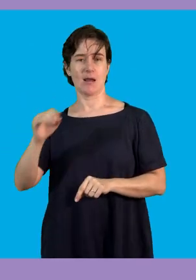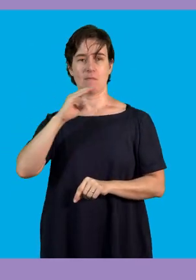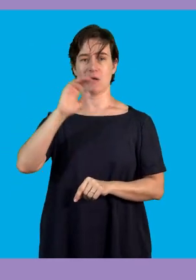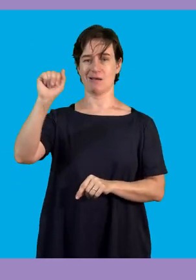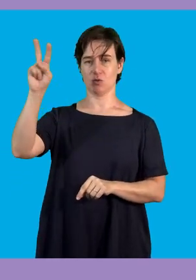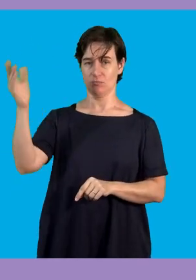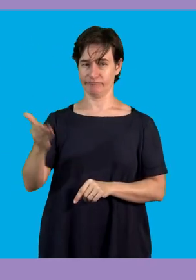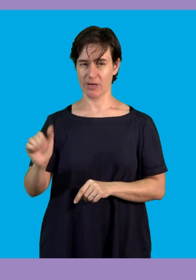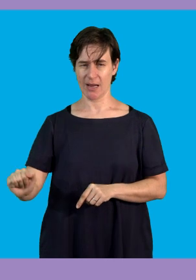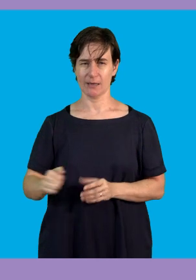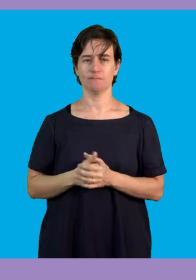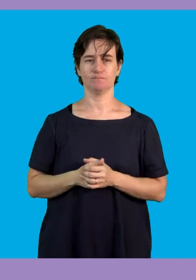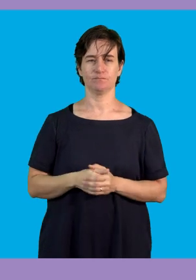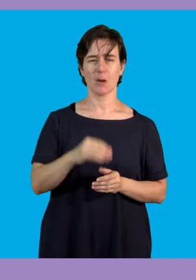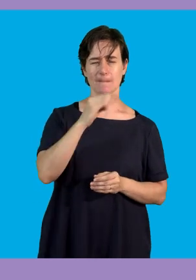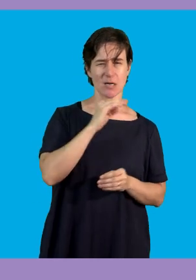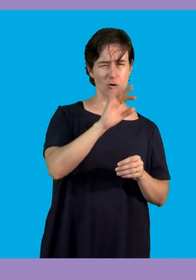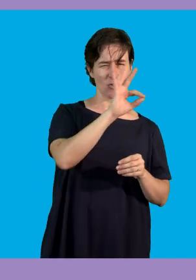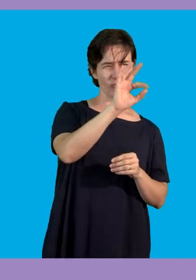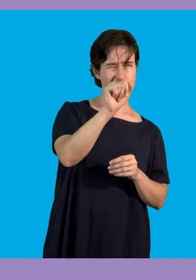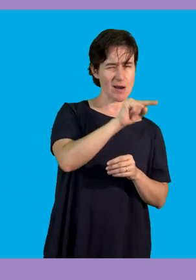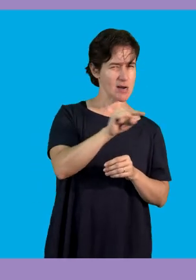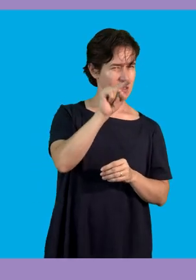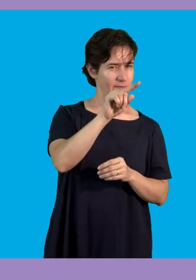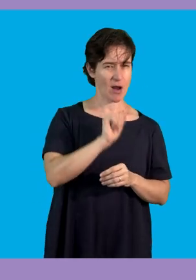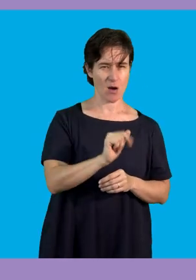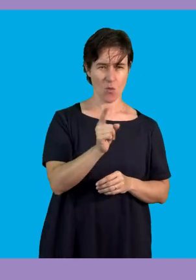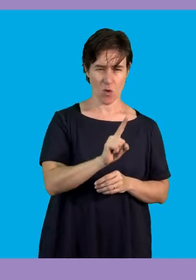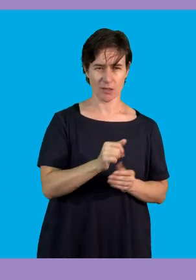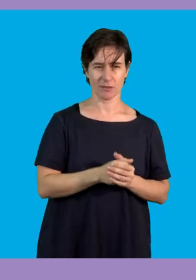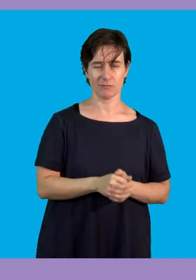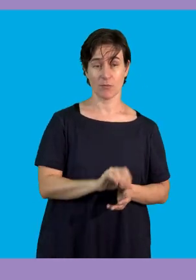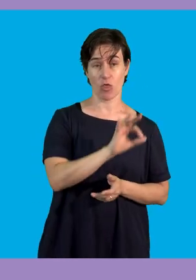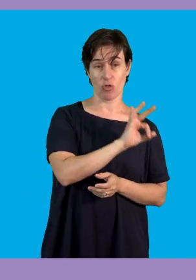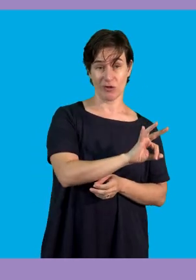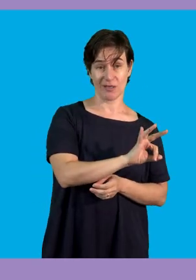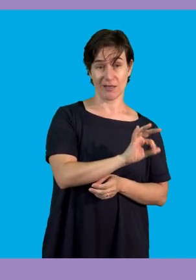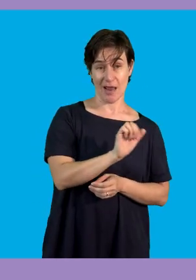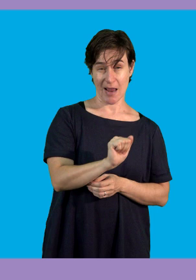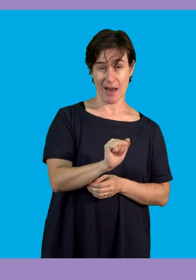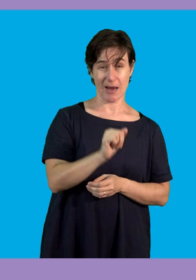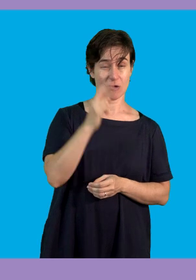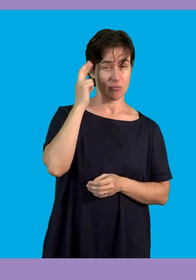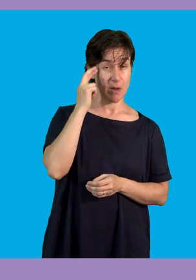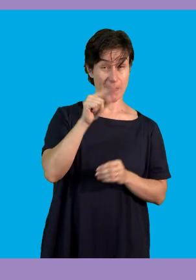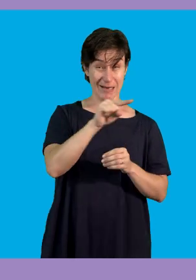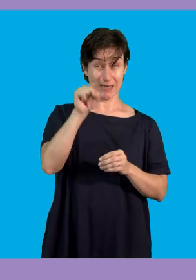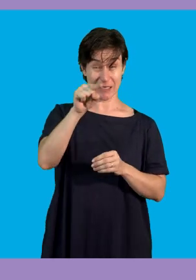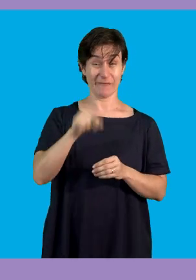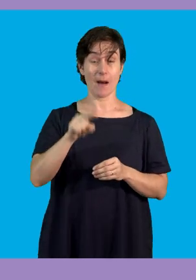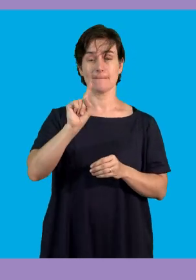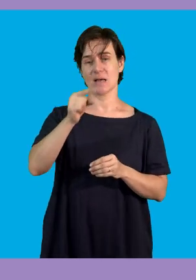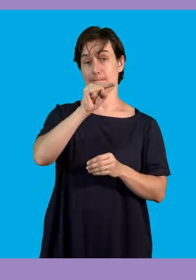have 3, then a to the exponent 1 minus